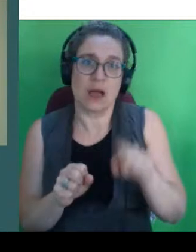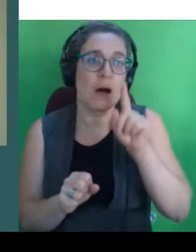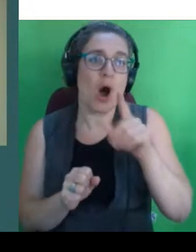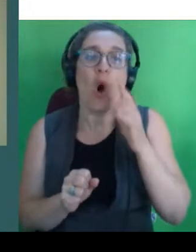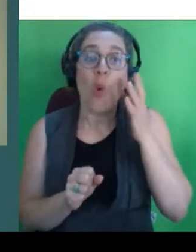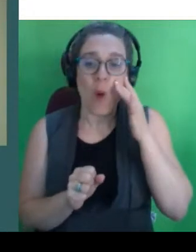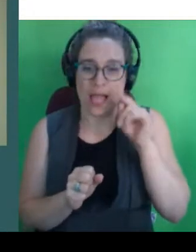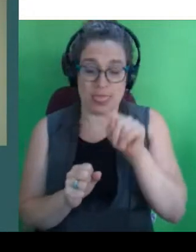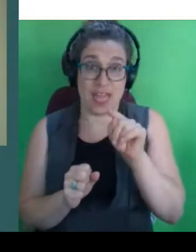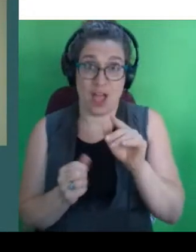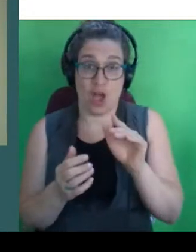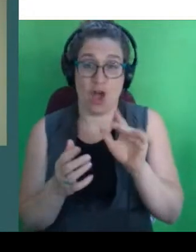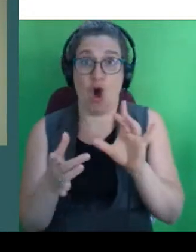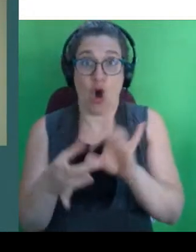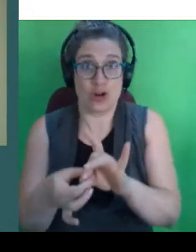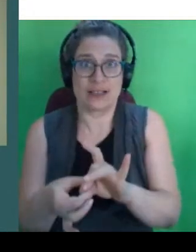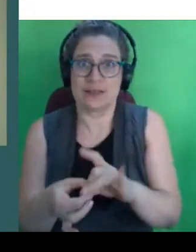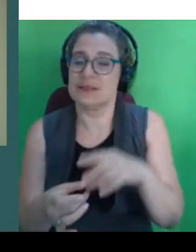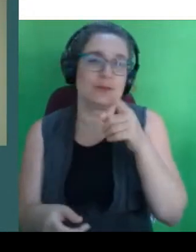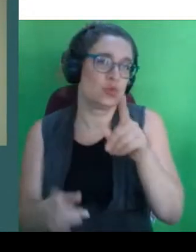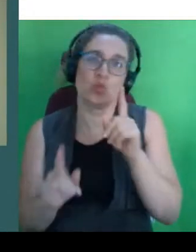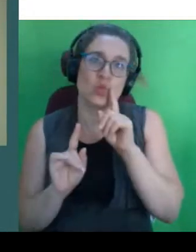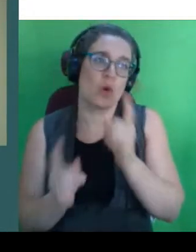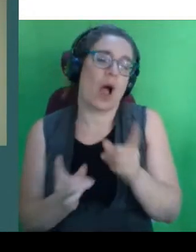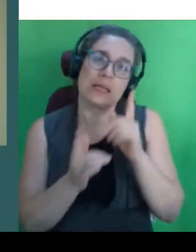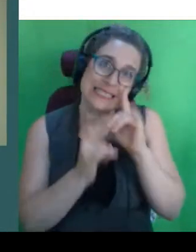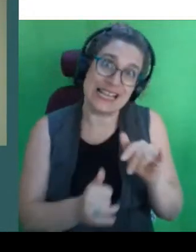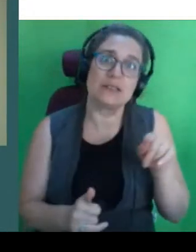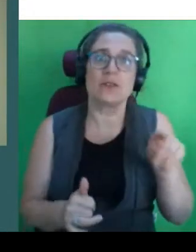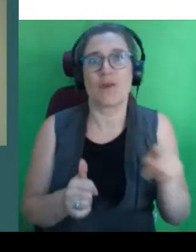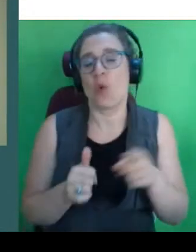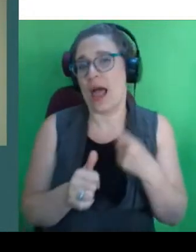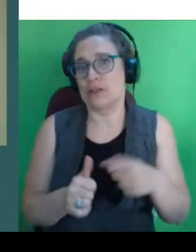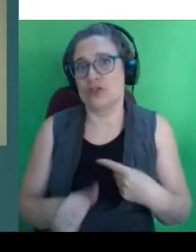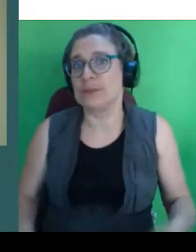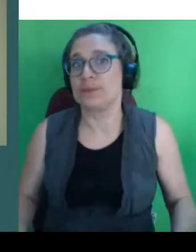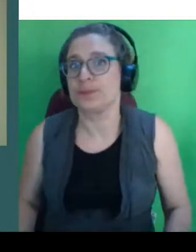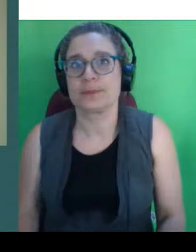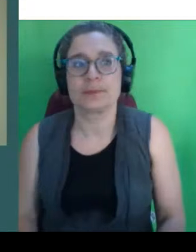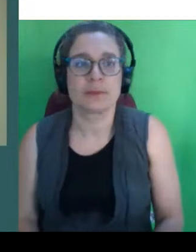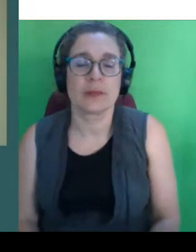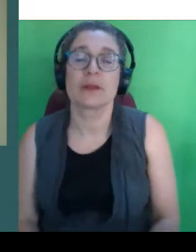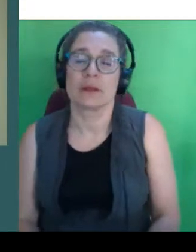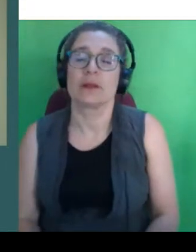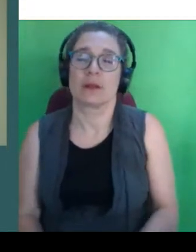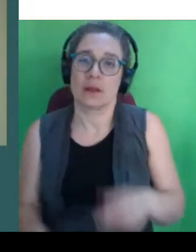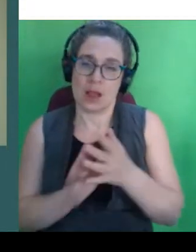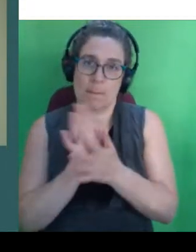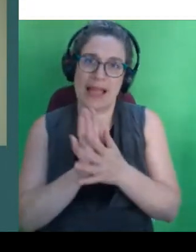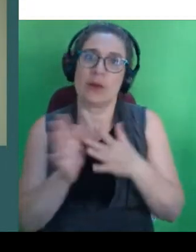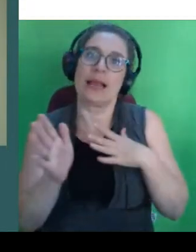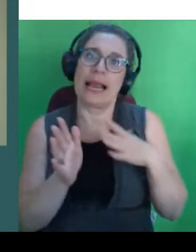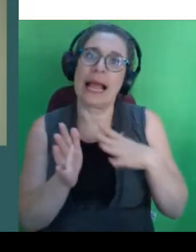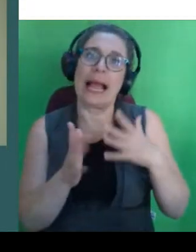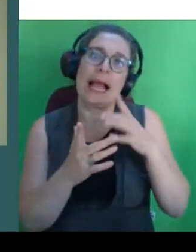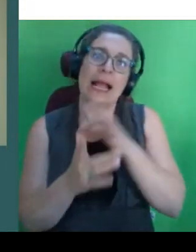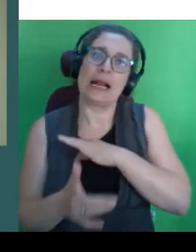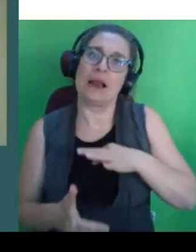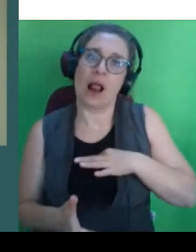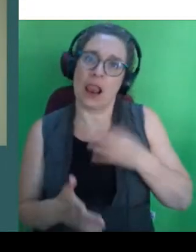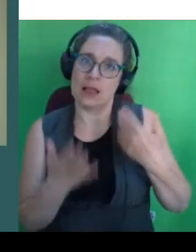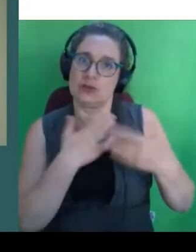you cannot test for allergy. Okay, so you just need to go from the clinical history.